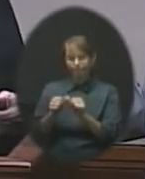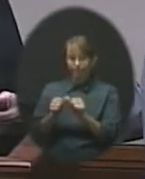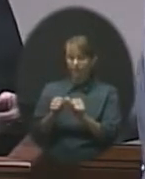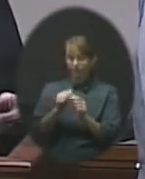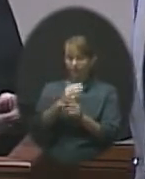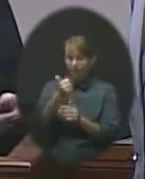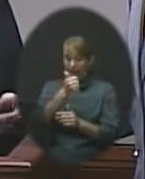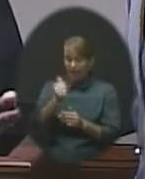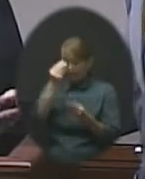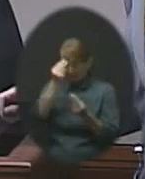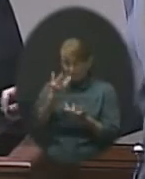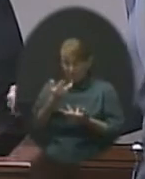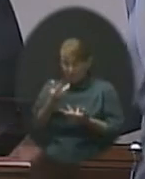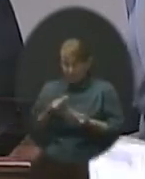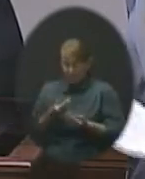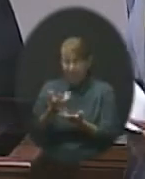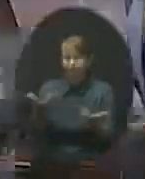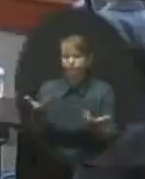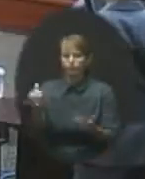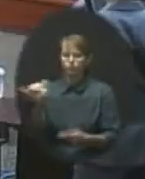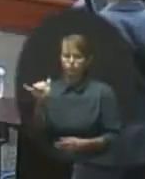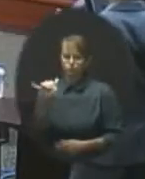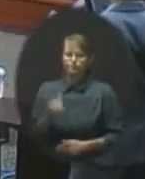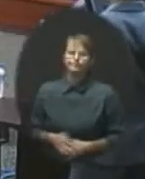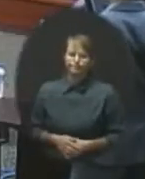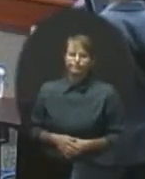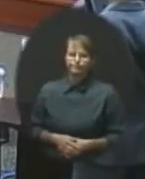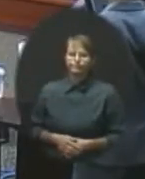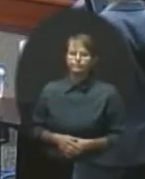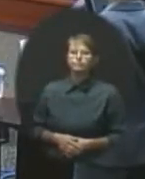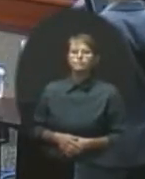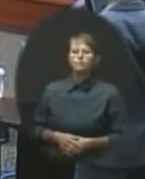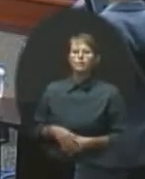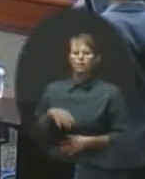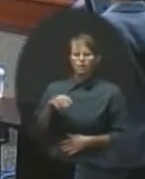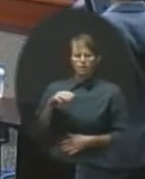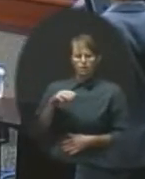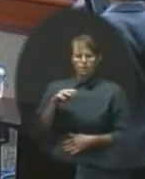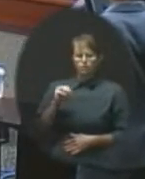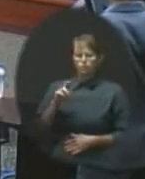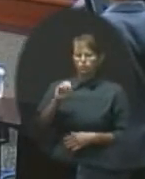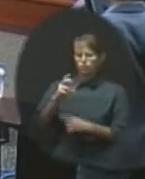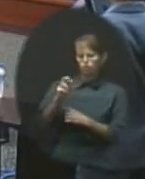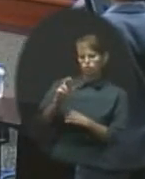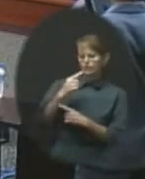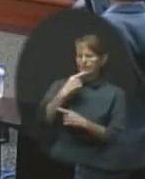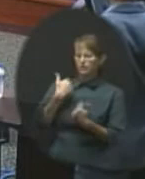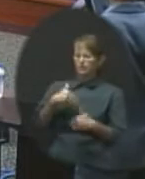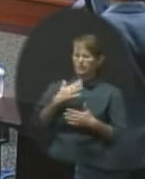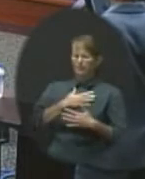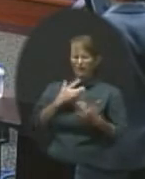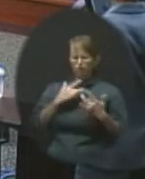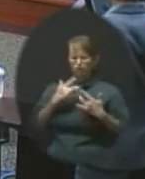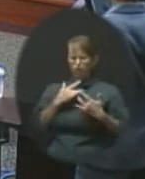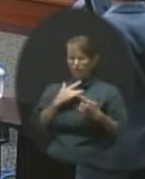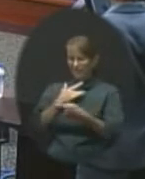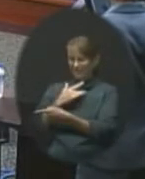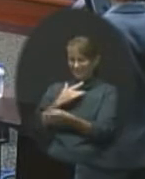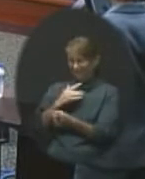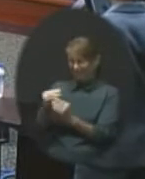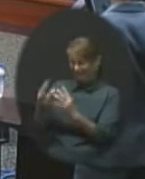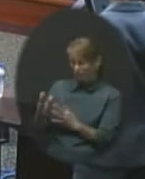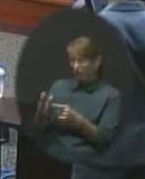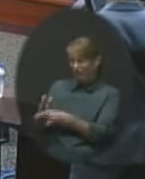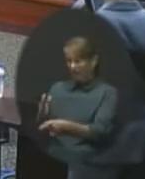out. Well, and that, so. To your point, it, one of my bigger concerns are the teachers. You know, mm-hmm. do they know which direction we're going in, and how